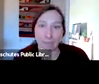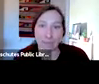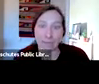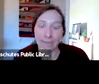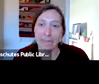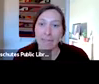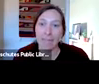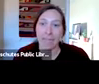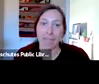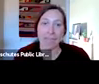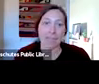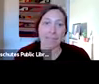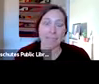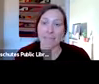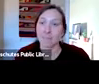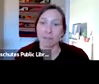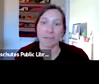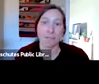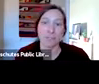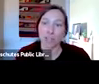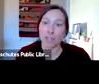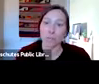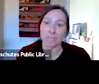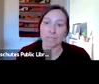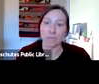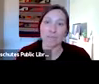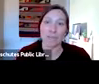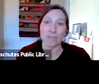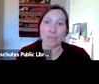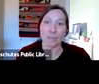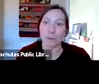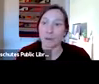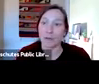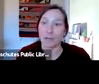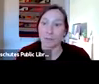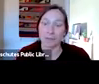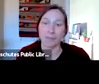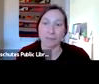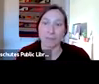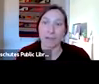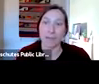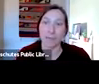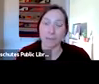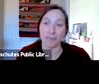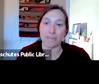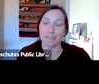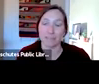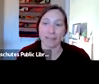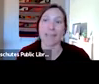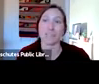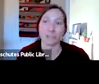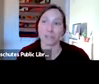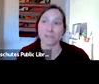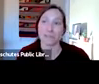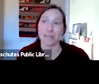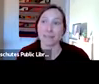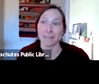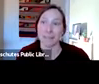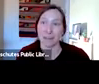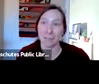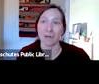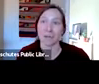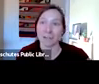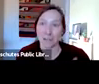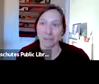Public Library. And tonight's program is Joshua Tree National Park Ranger Talk with live streaming